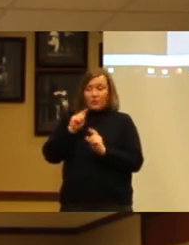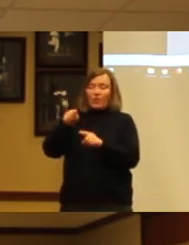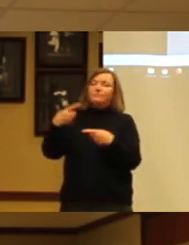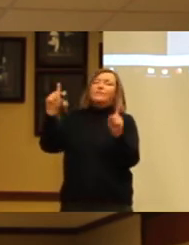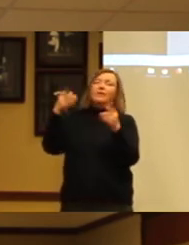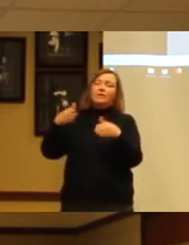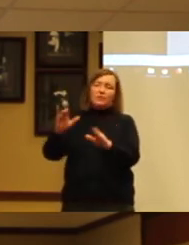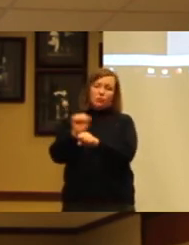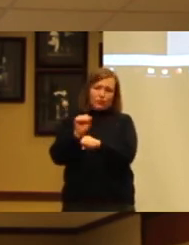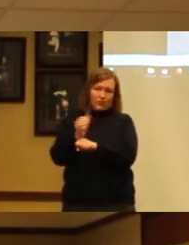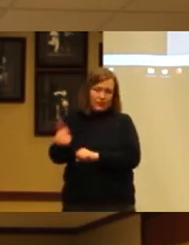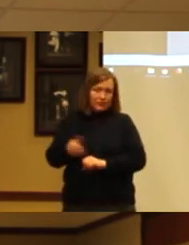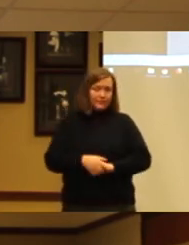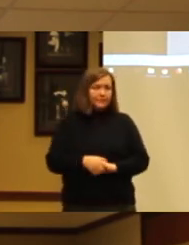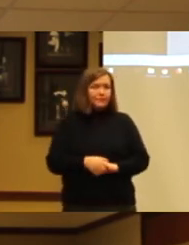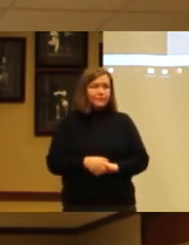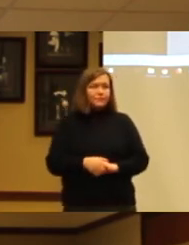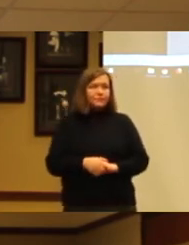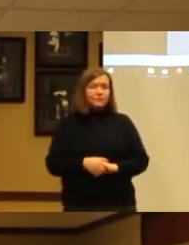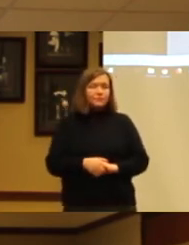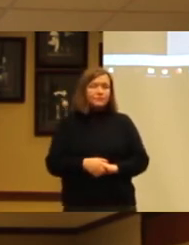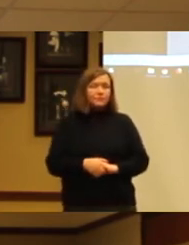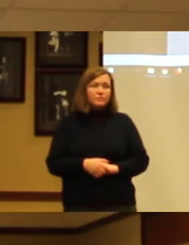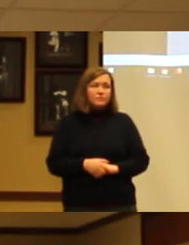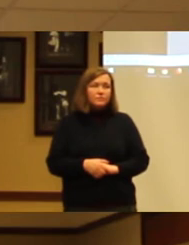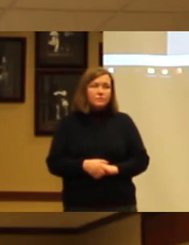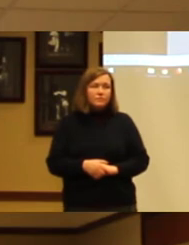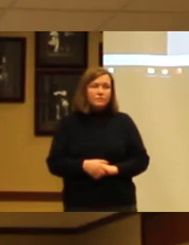there. So this is just